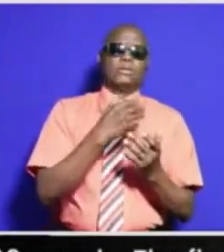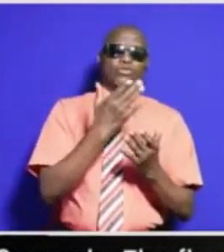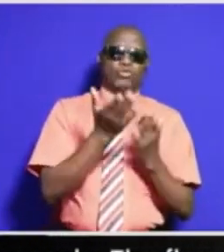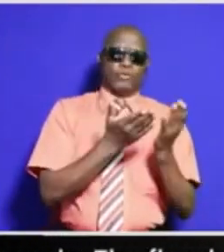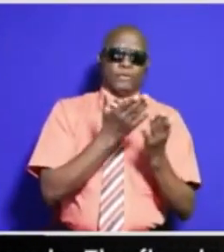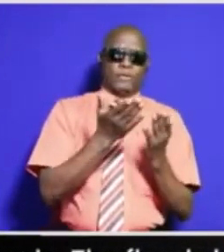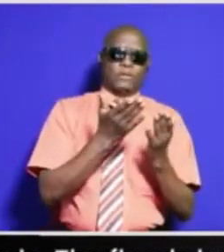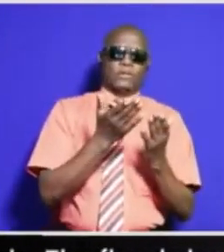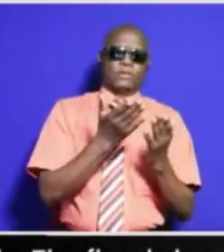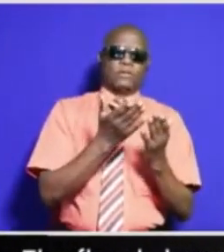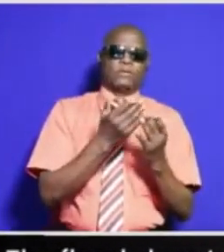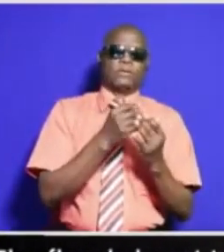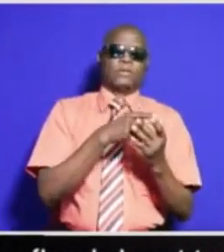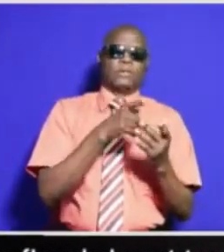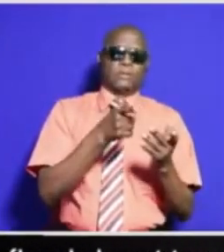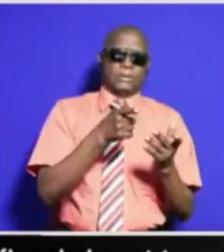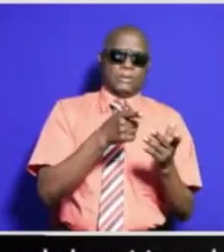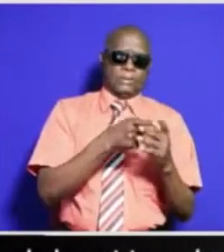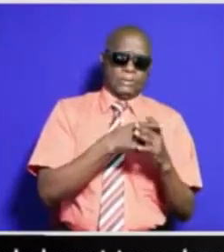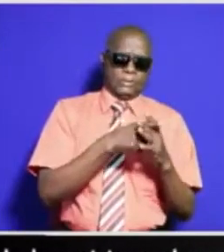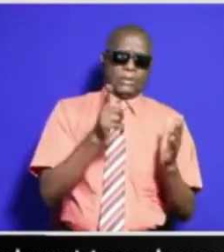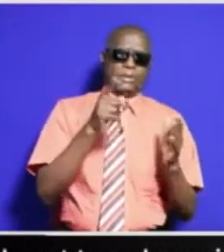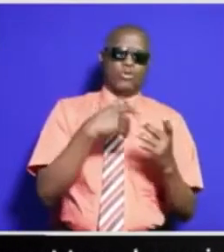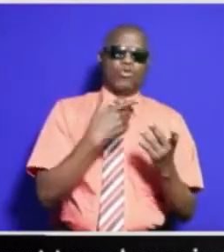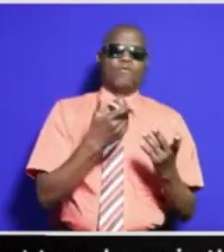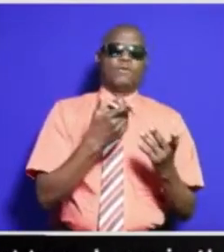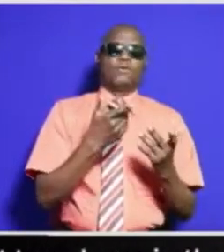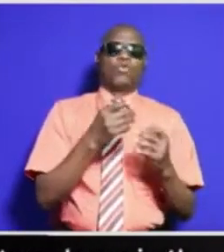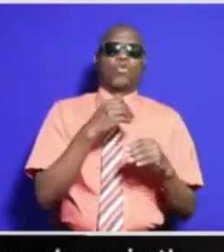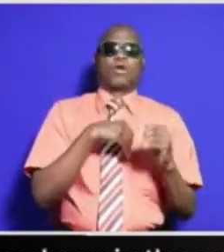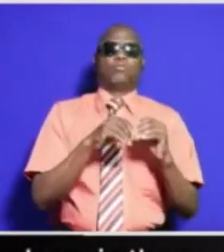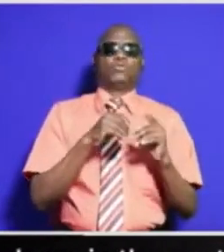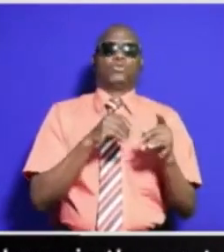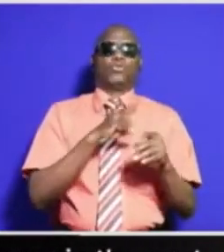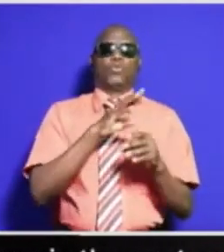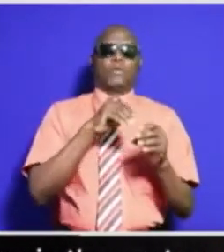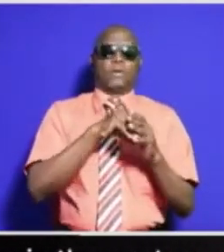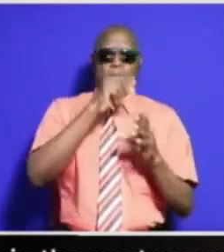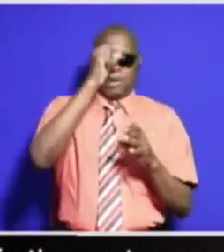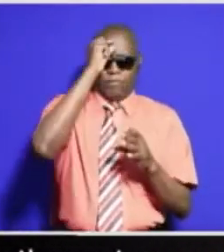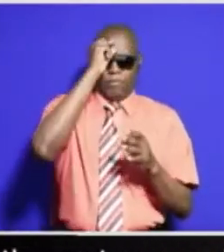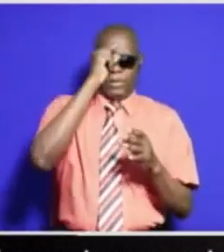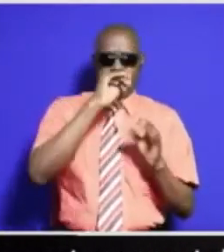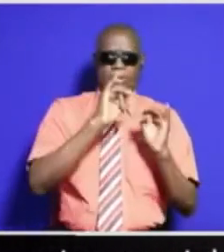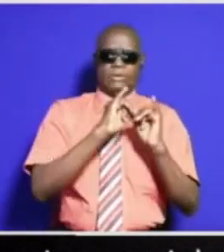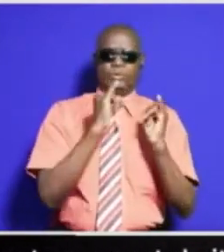contact, which is often the genesis of corruption deals within government institutions.